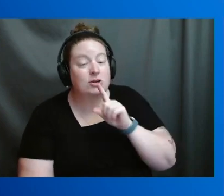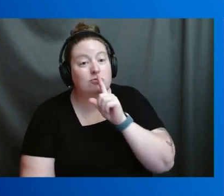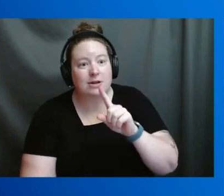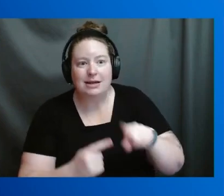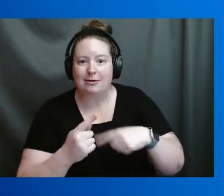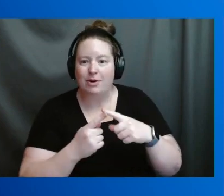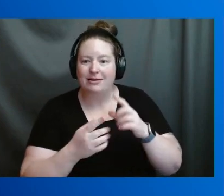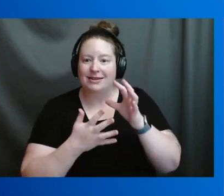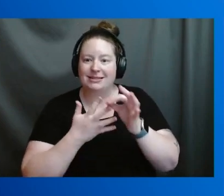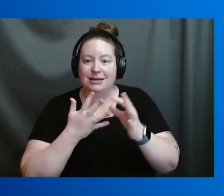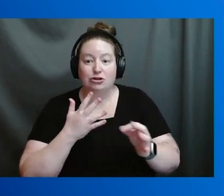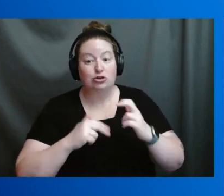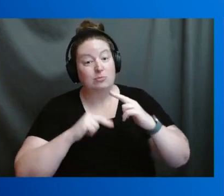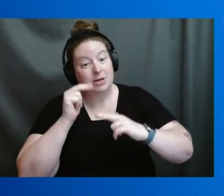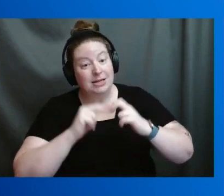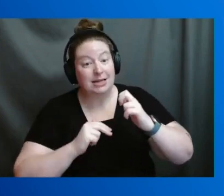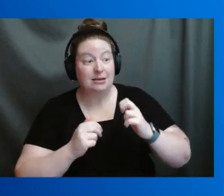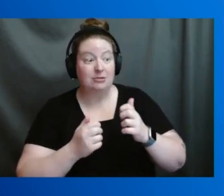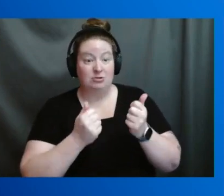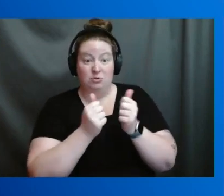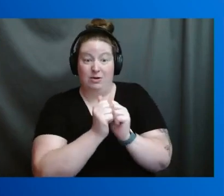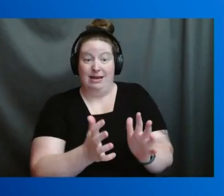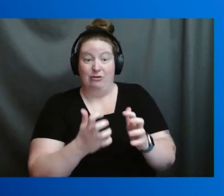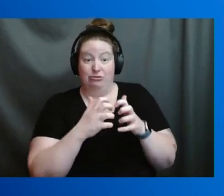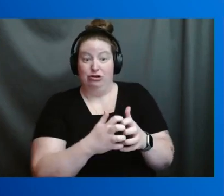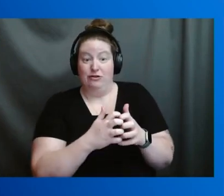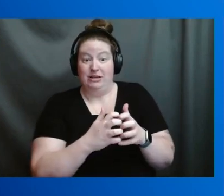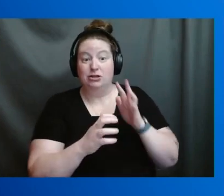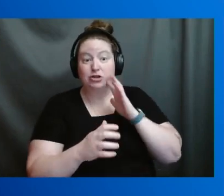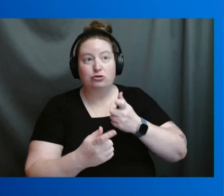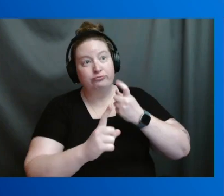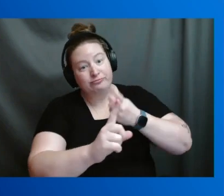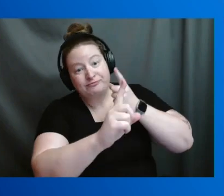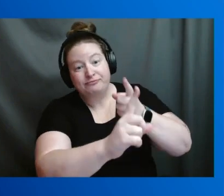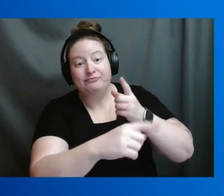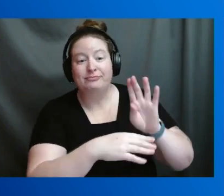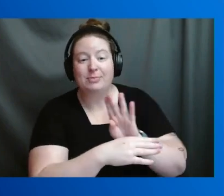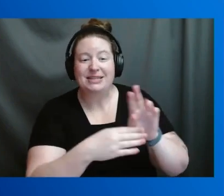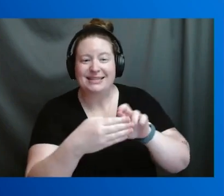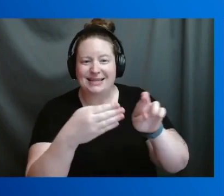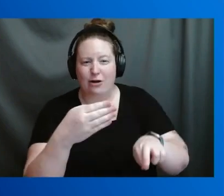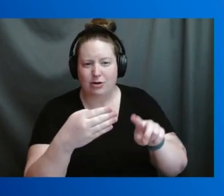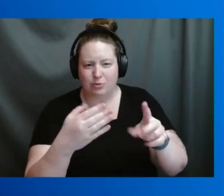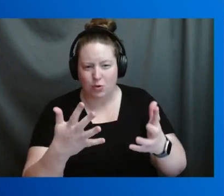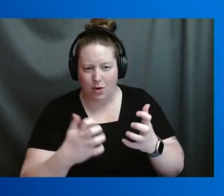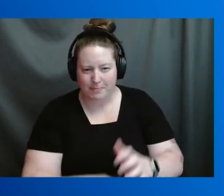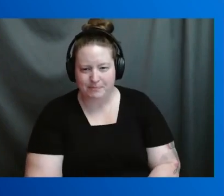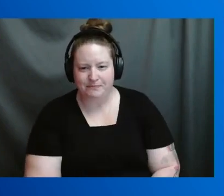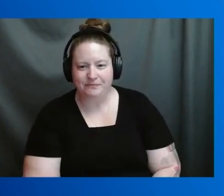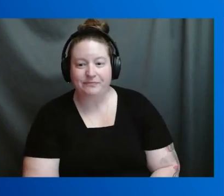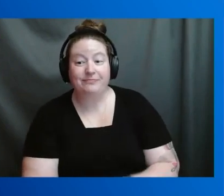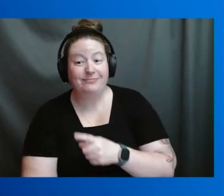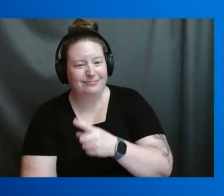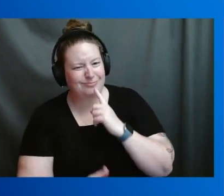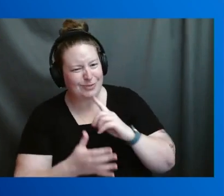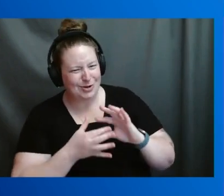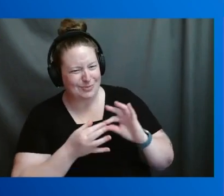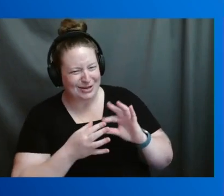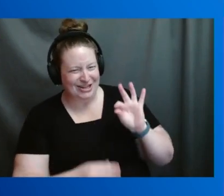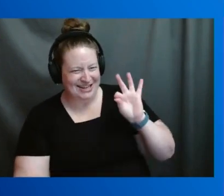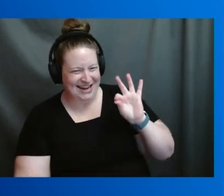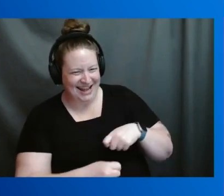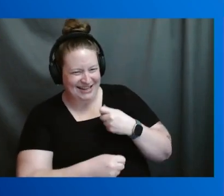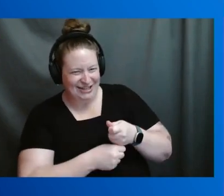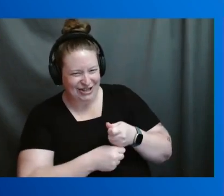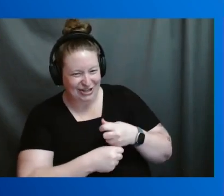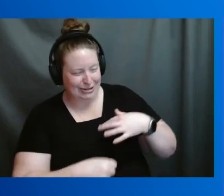serverless way to achieve the business outcome that you talk about. Now you mentioned 9 years, and the T-shirt says 9 years, and so it's been actually Almost.